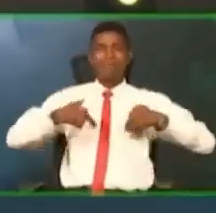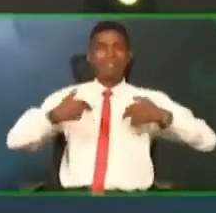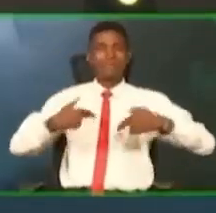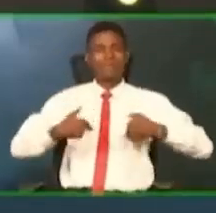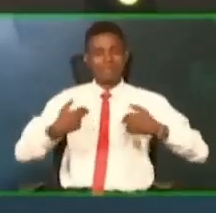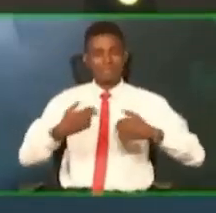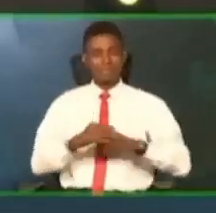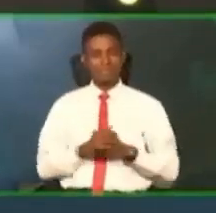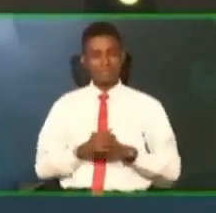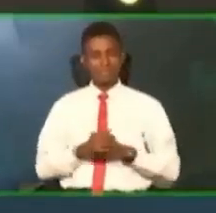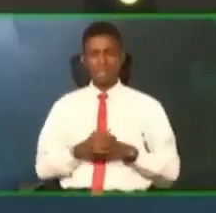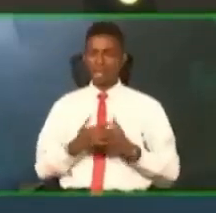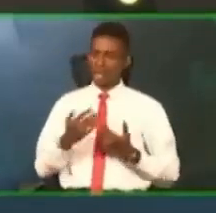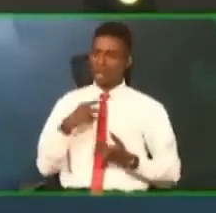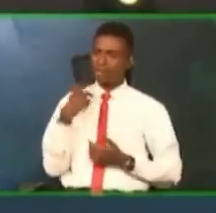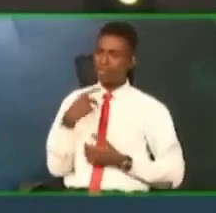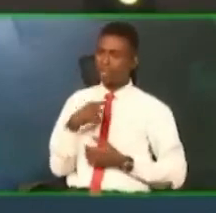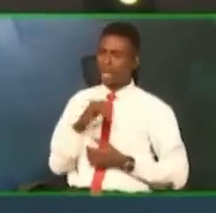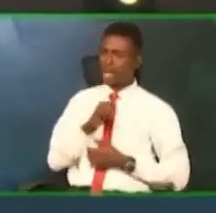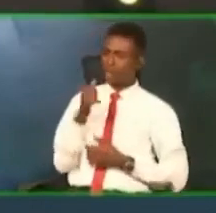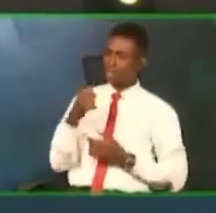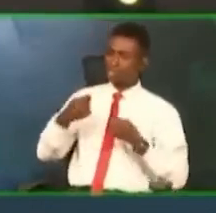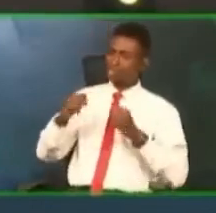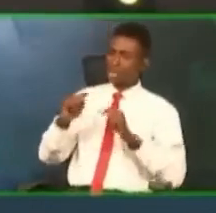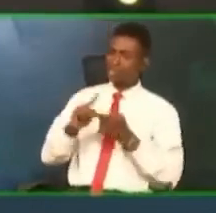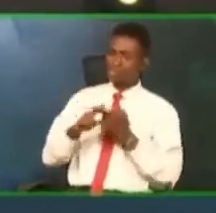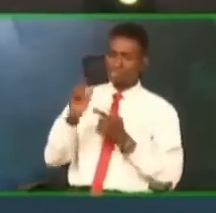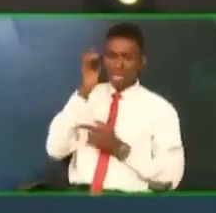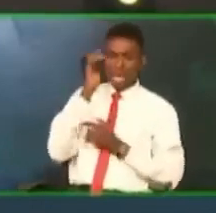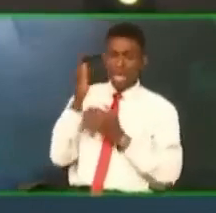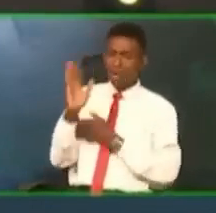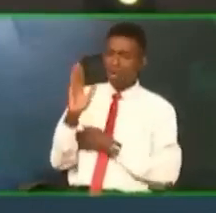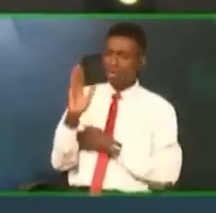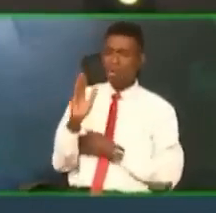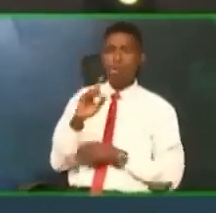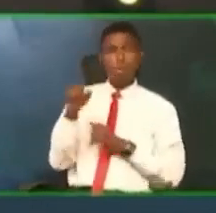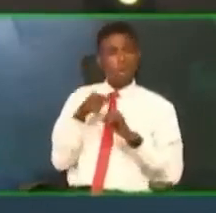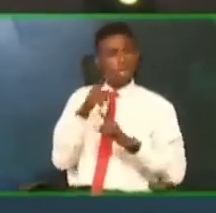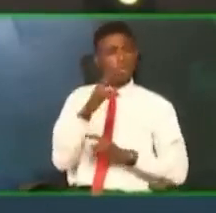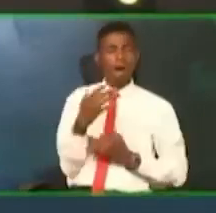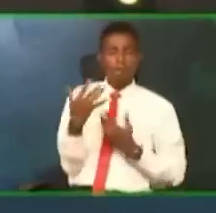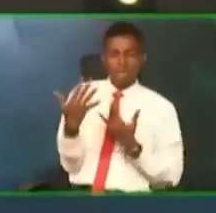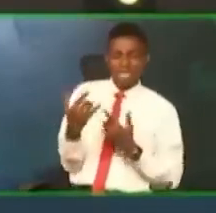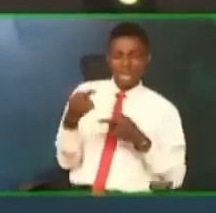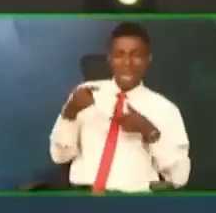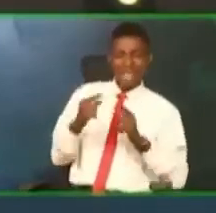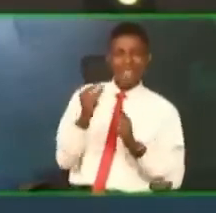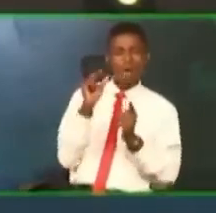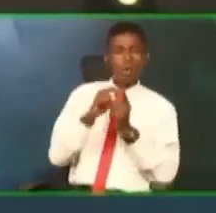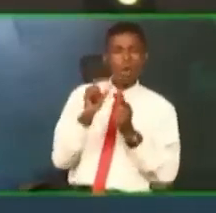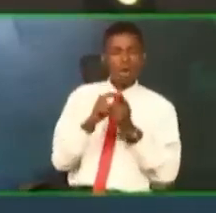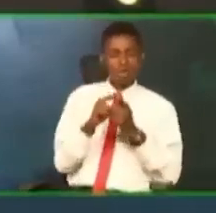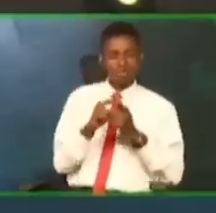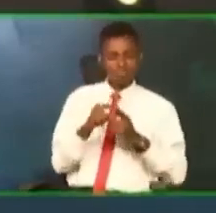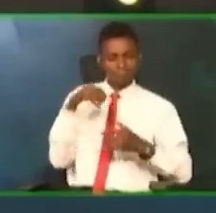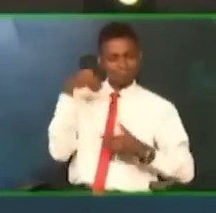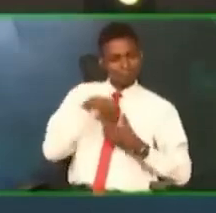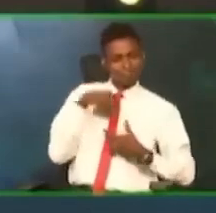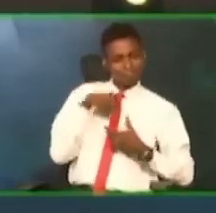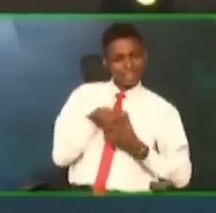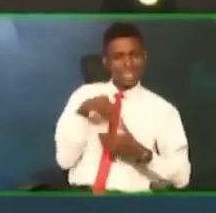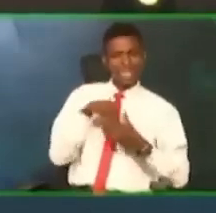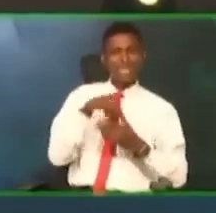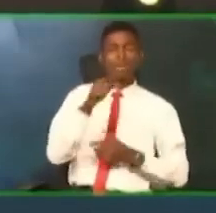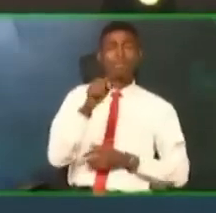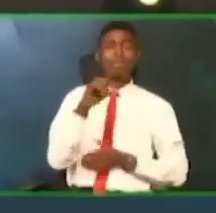Apostle, but I've been trying to hear God. While you are waiting, let the word dwell in you, so that when he speaks, your interpretation